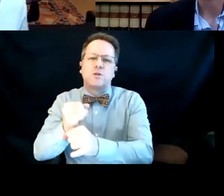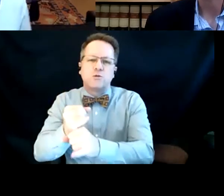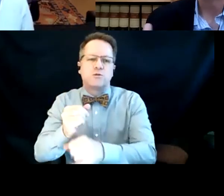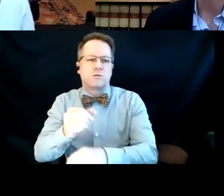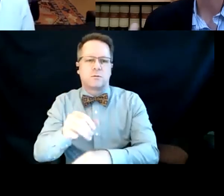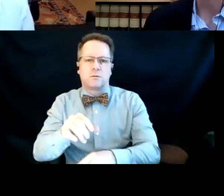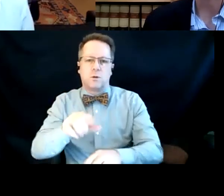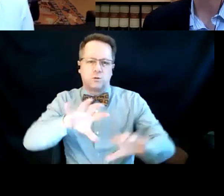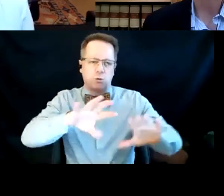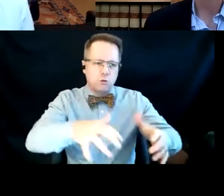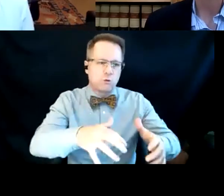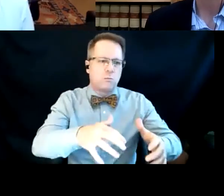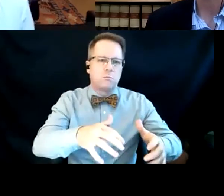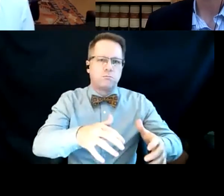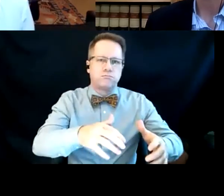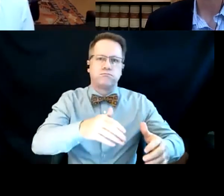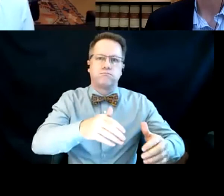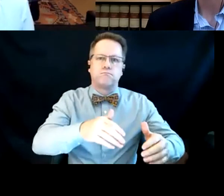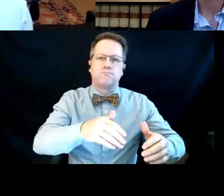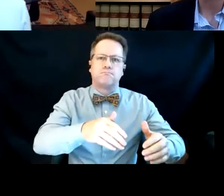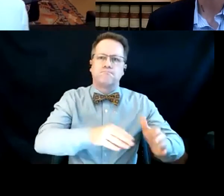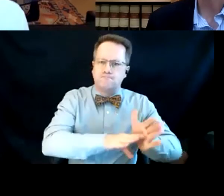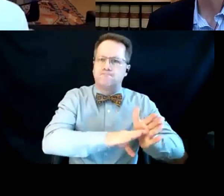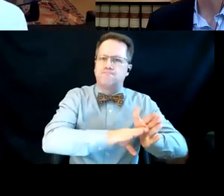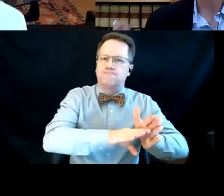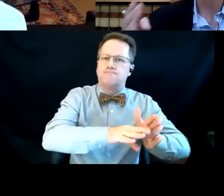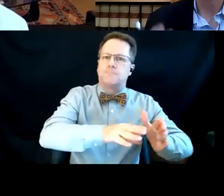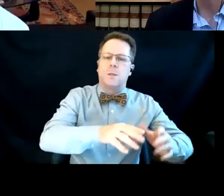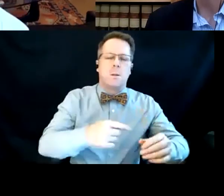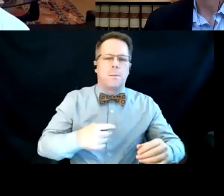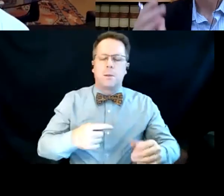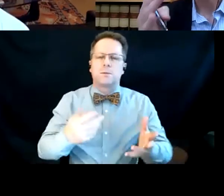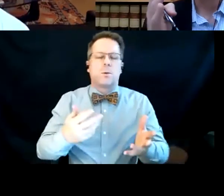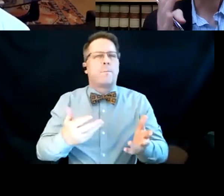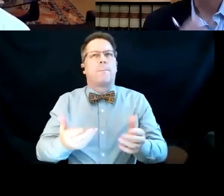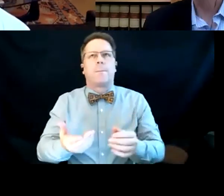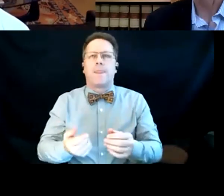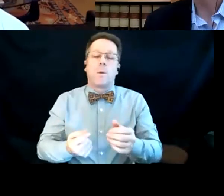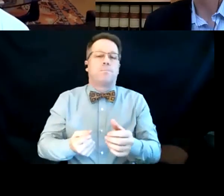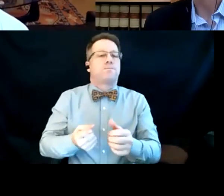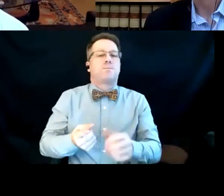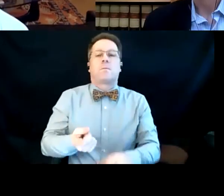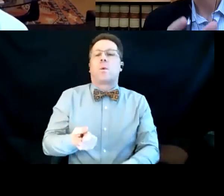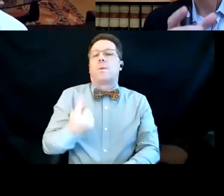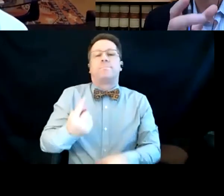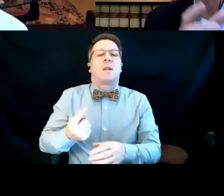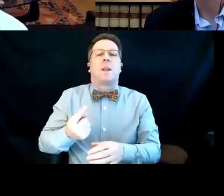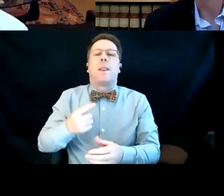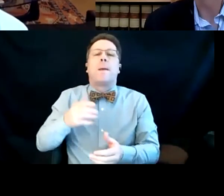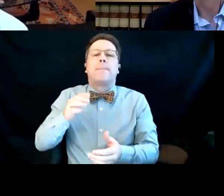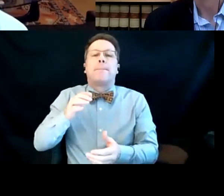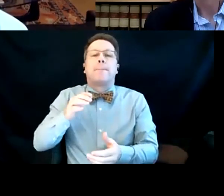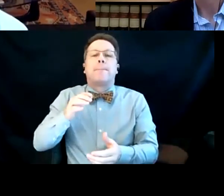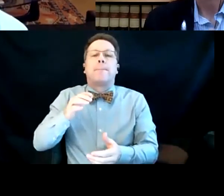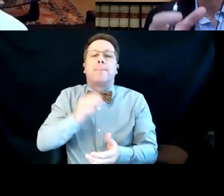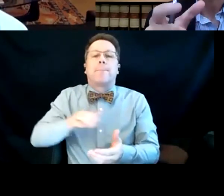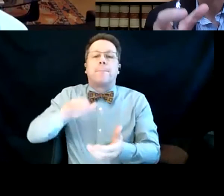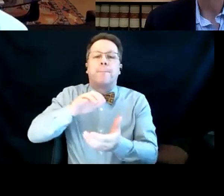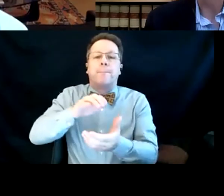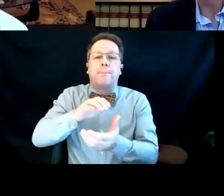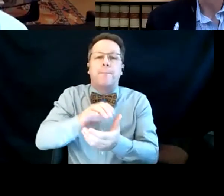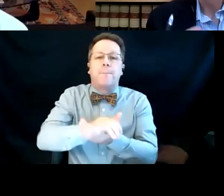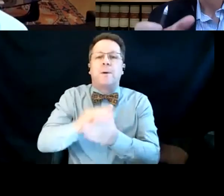are advancing the values that you care about. I mean, marriage equality was won by a handful of groups that